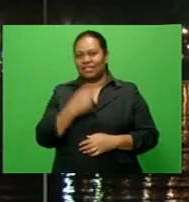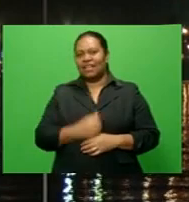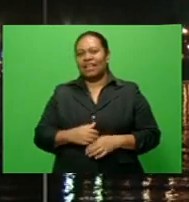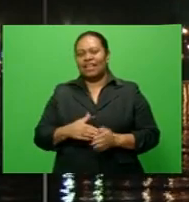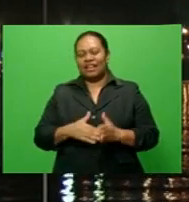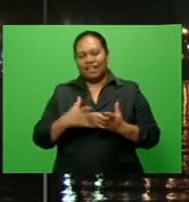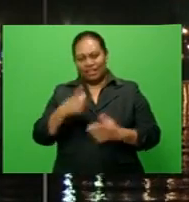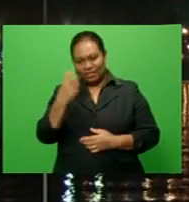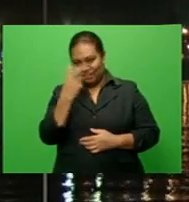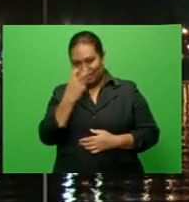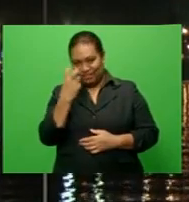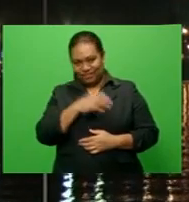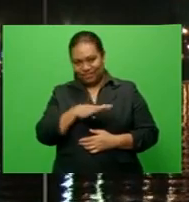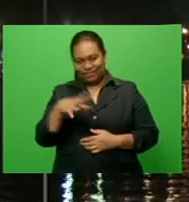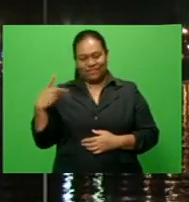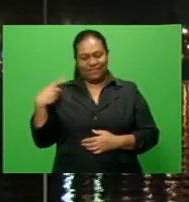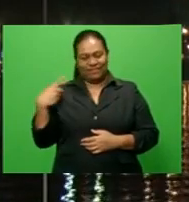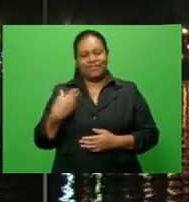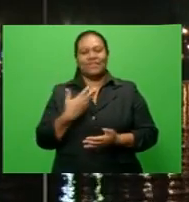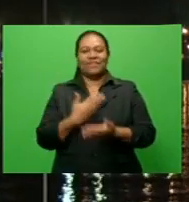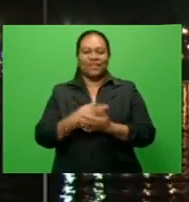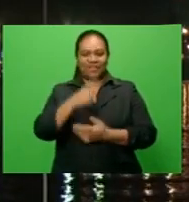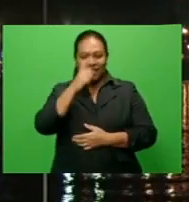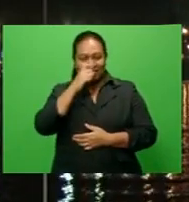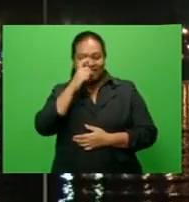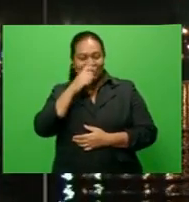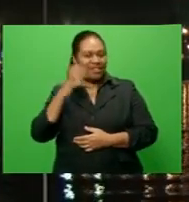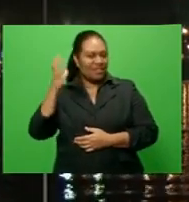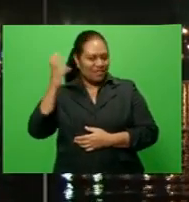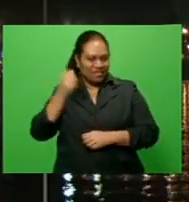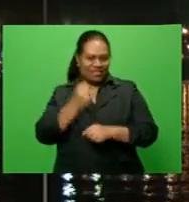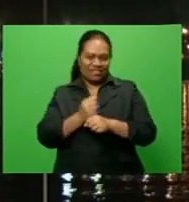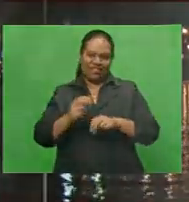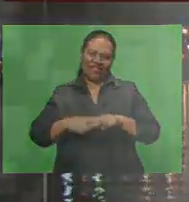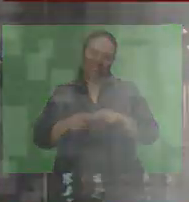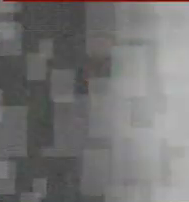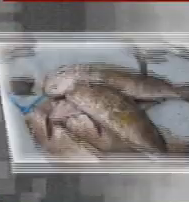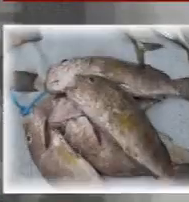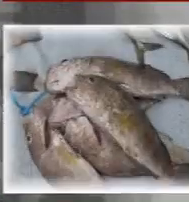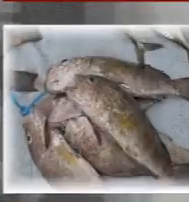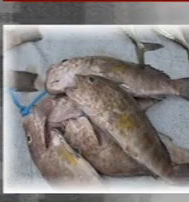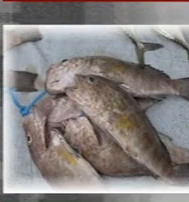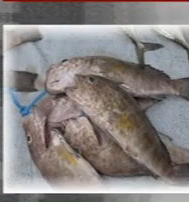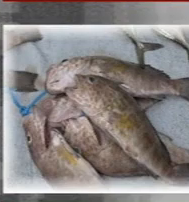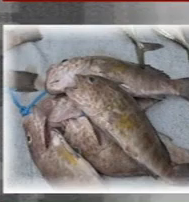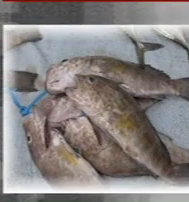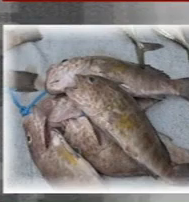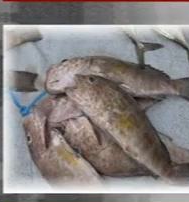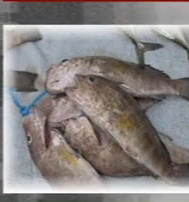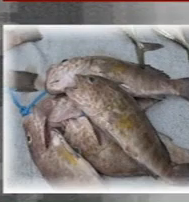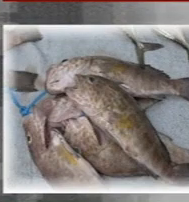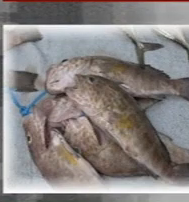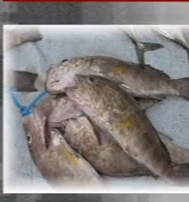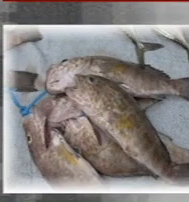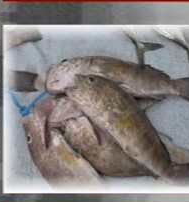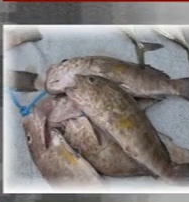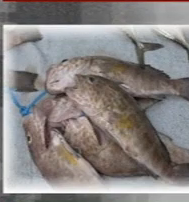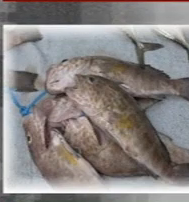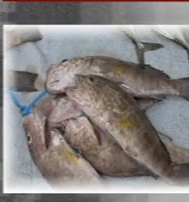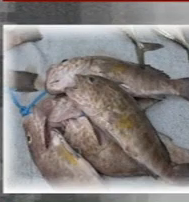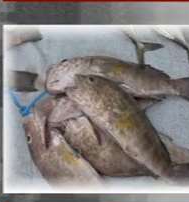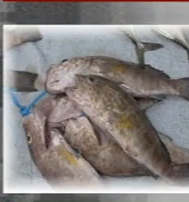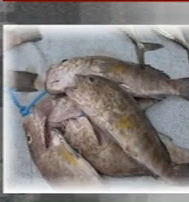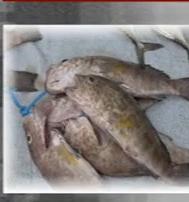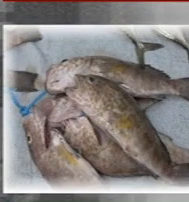these stories and others, tune in daily to our sister radio station Gold FM. Our poll question last week we had asked, are you happy